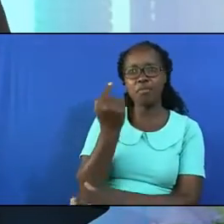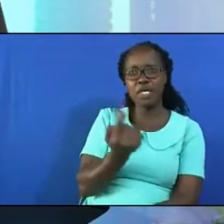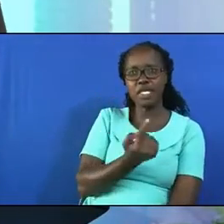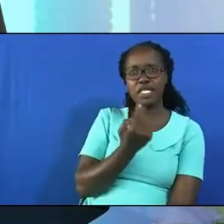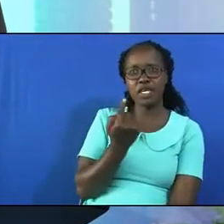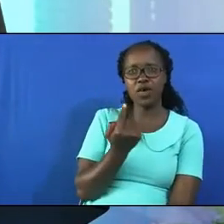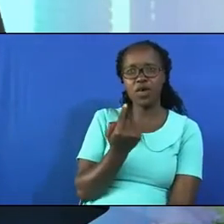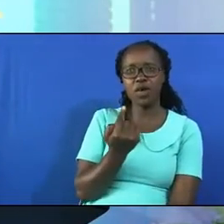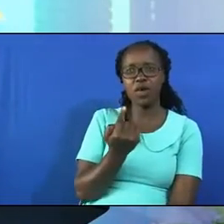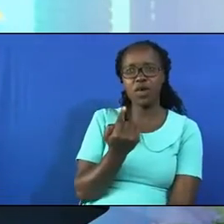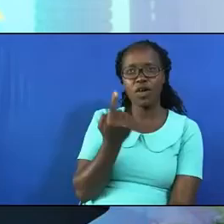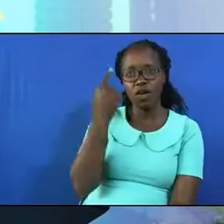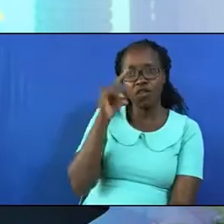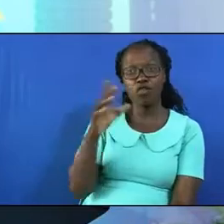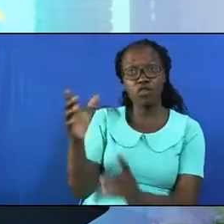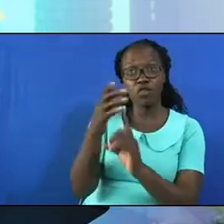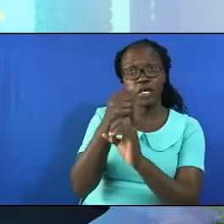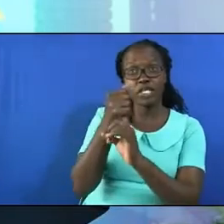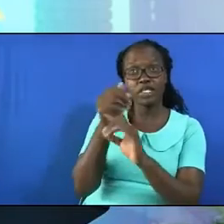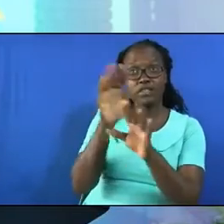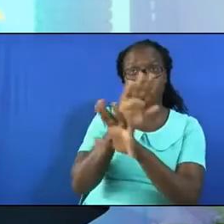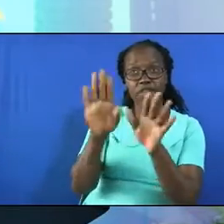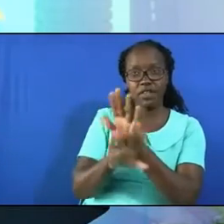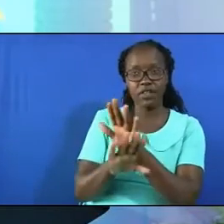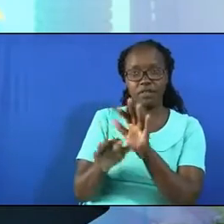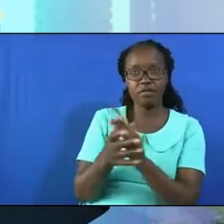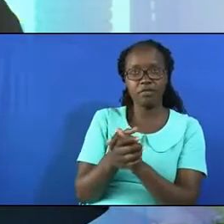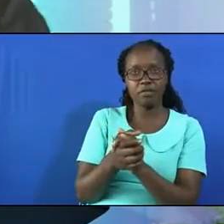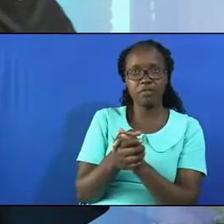being single for him to achieve everything.